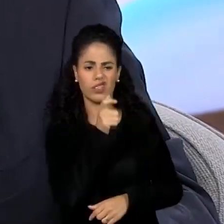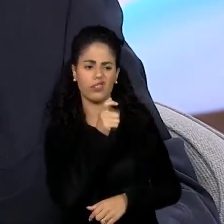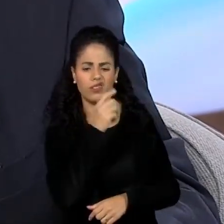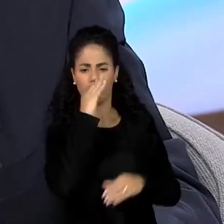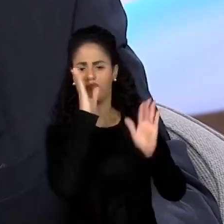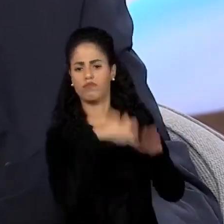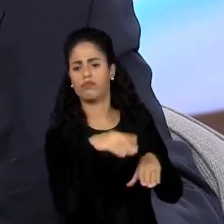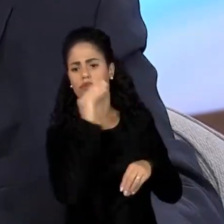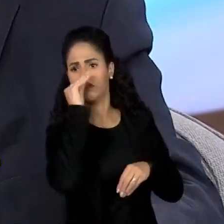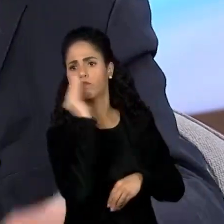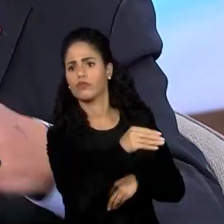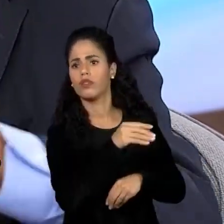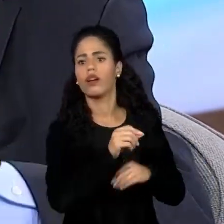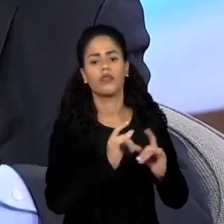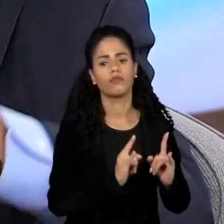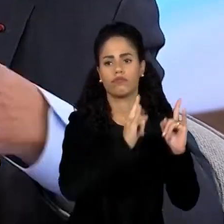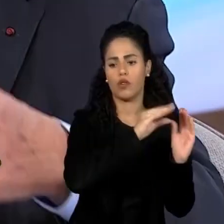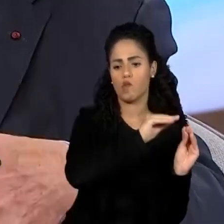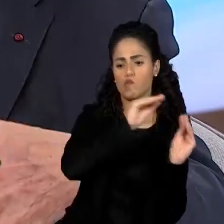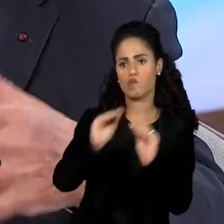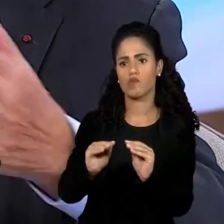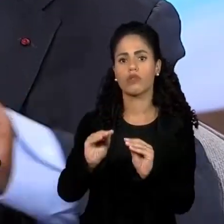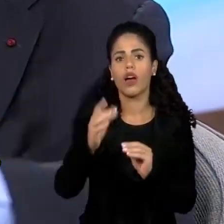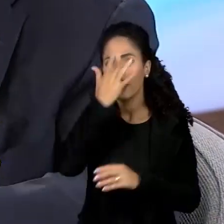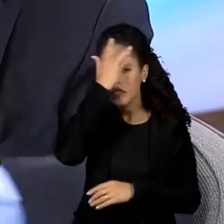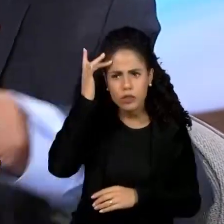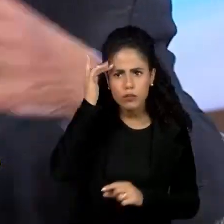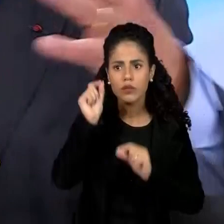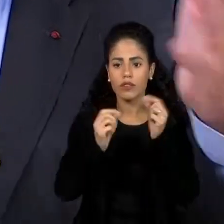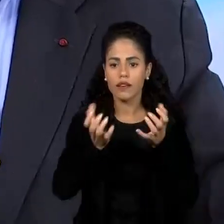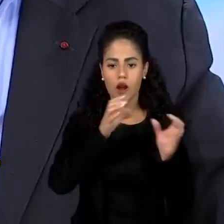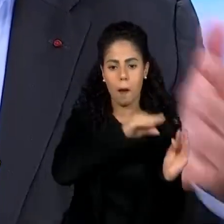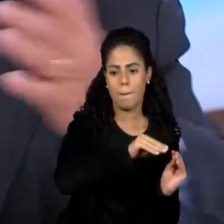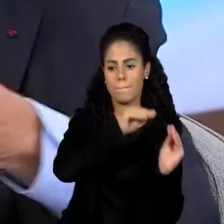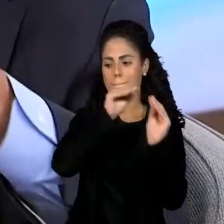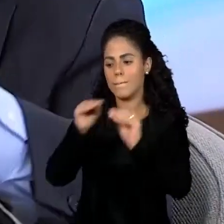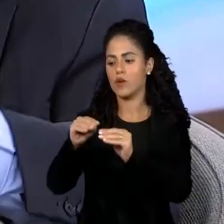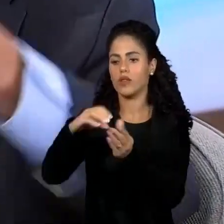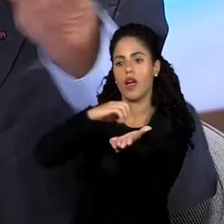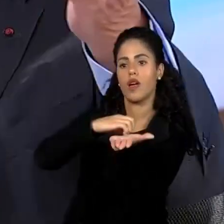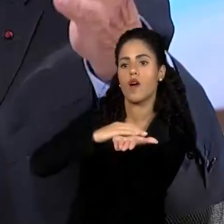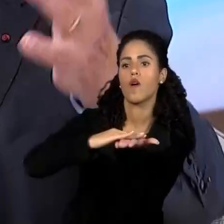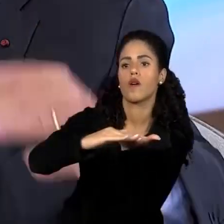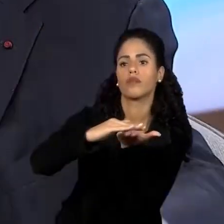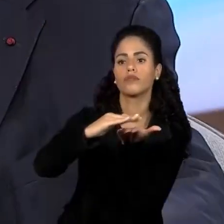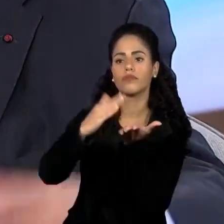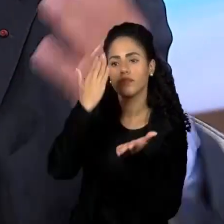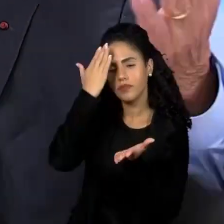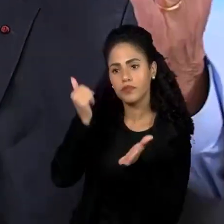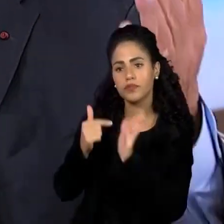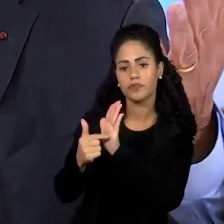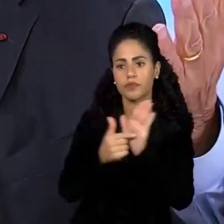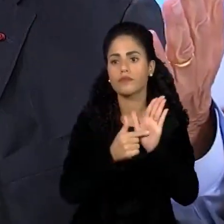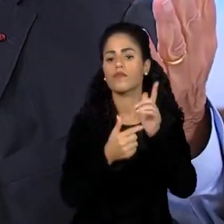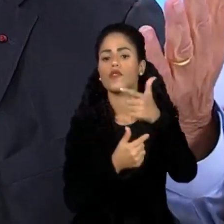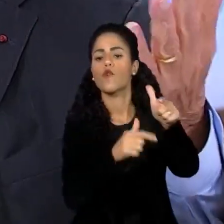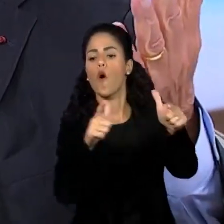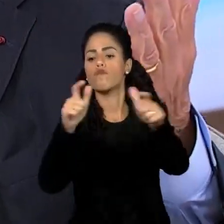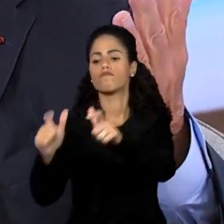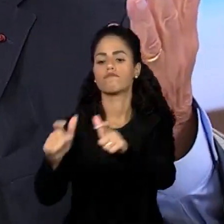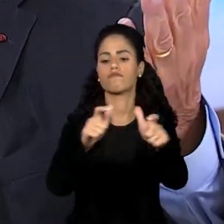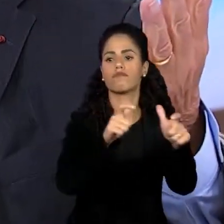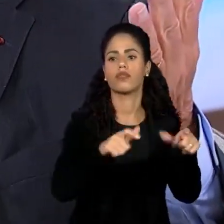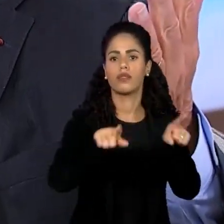your apartment. So people wanted to go to Southampton and to Hudson Valley, various places outside. You